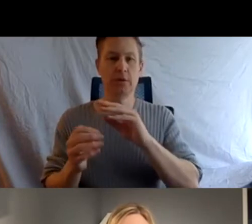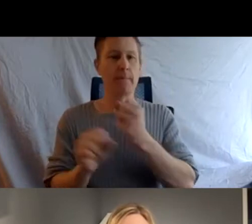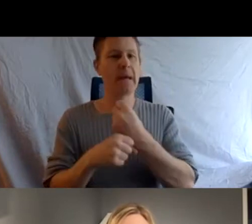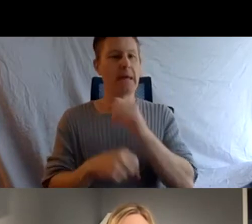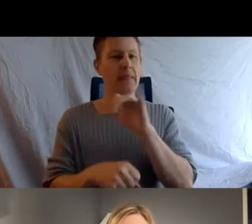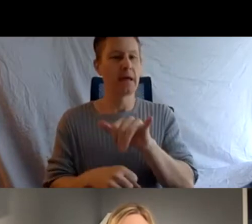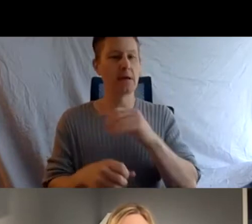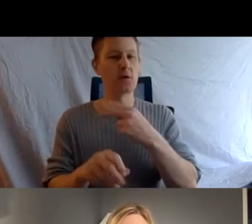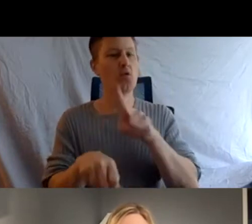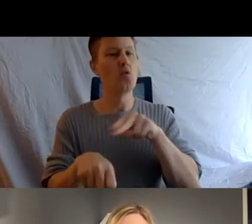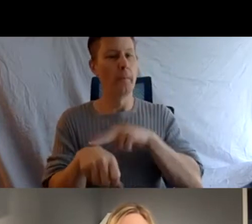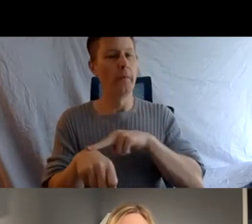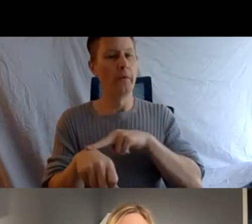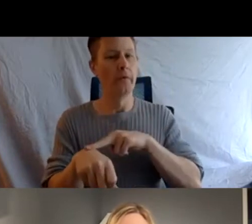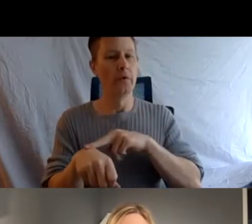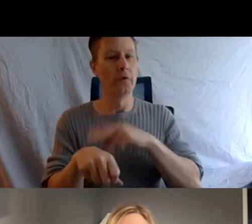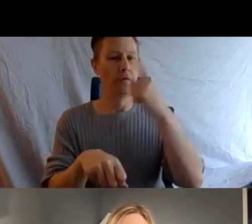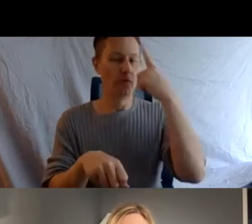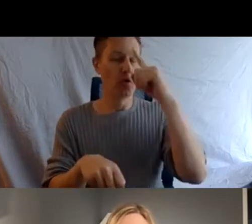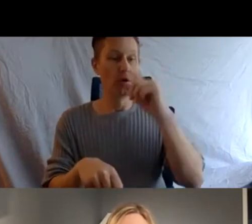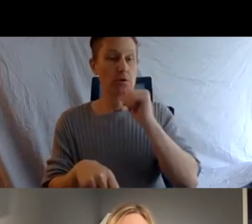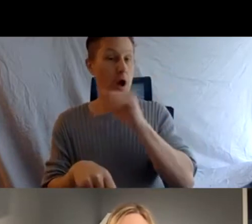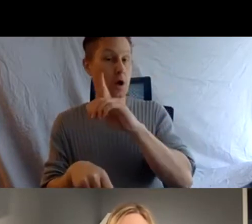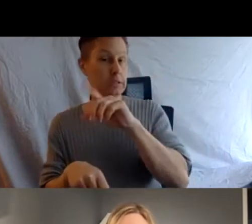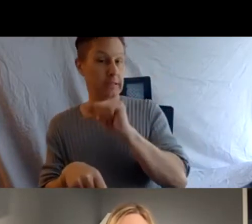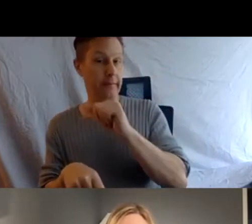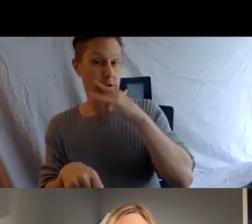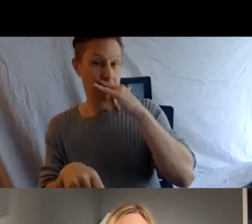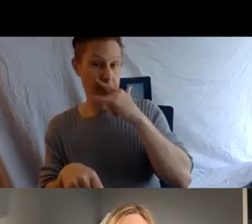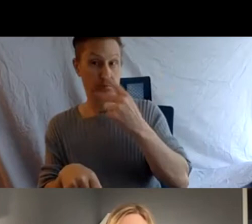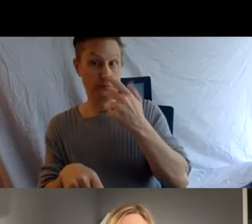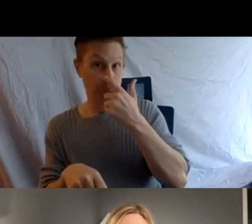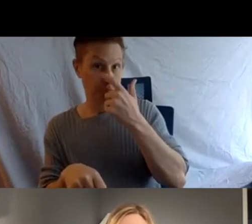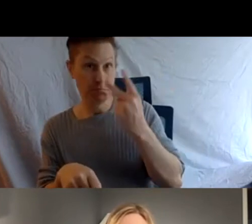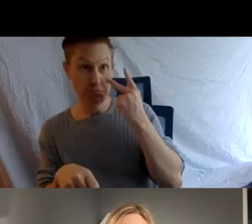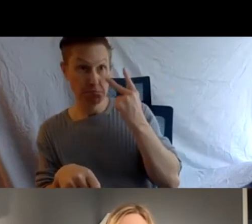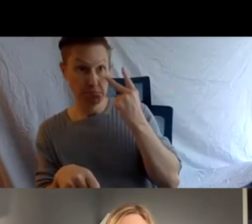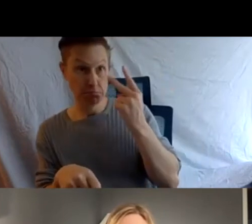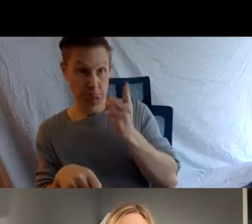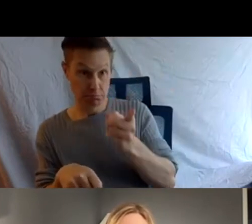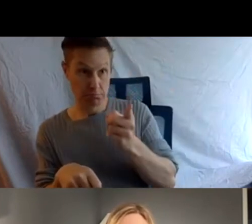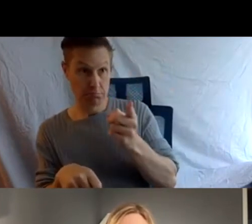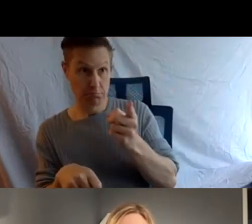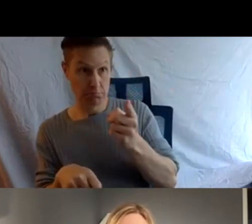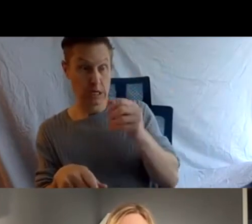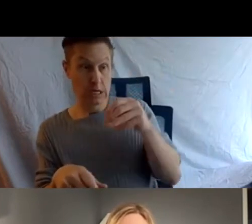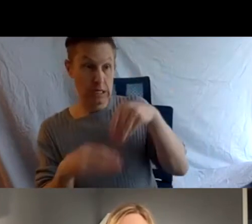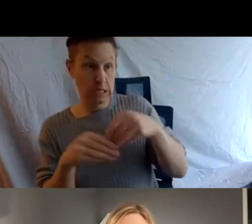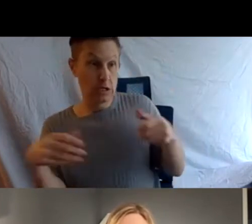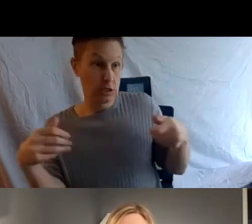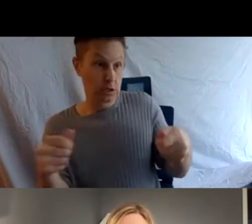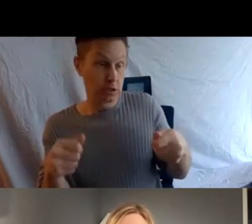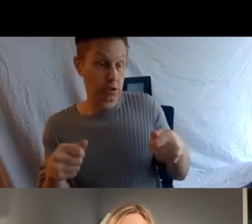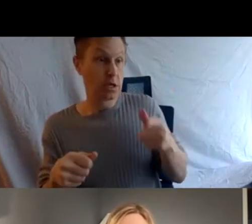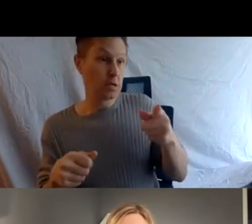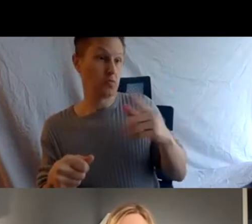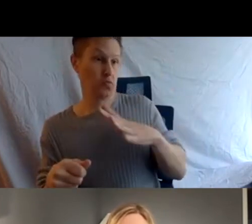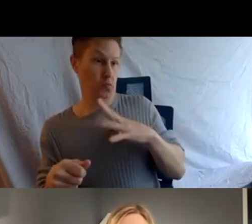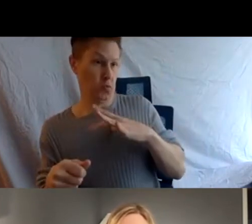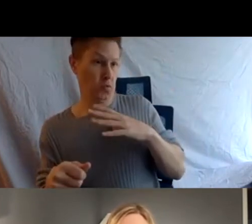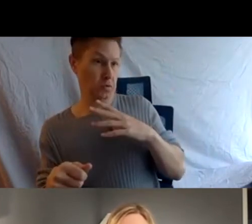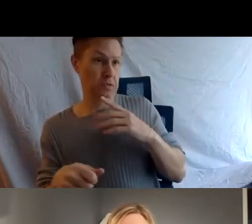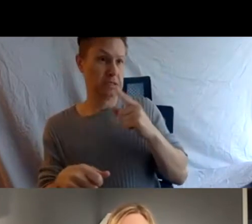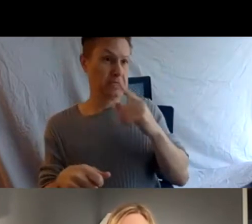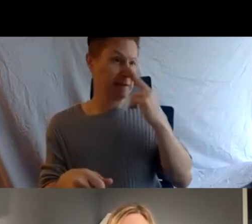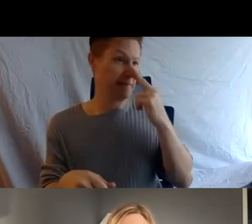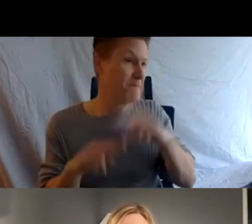only for non-disabled kids to see that, oh, that guy's in a wheelchair, he's cool, you know, like he's